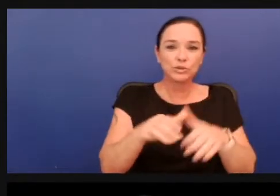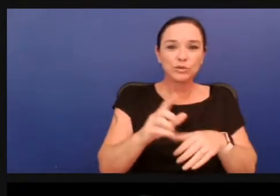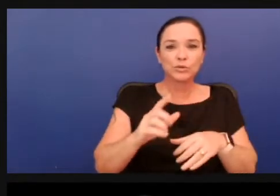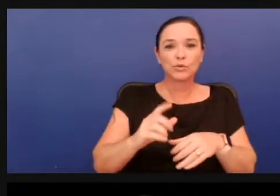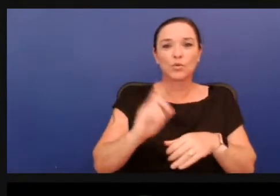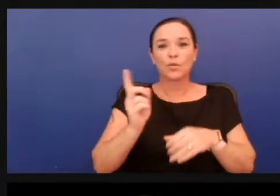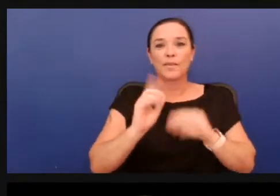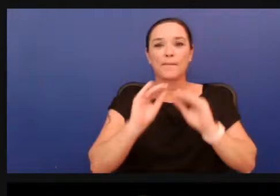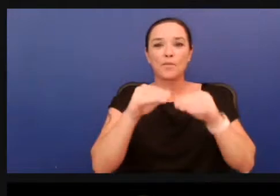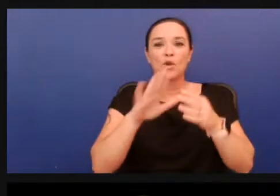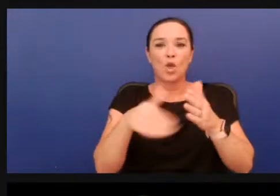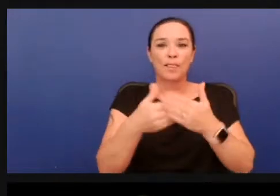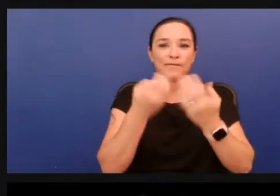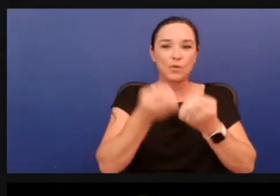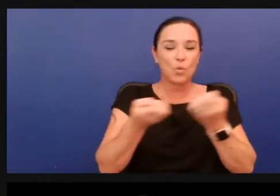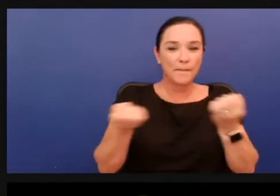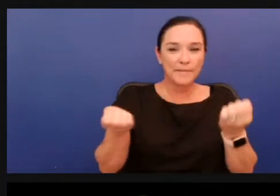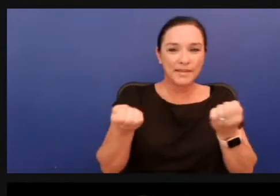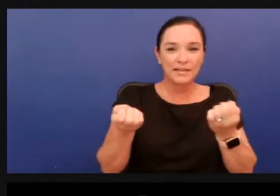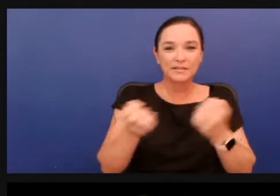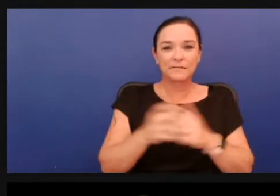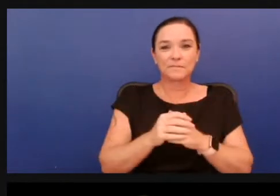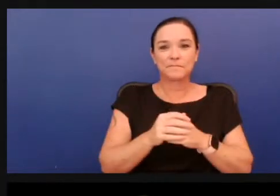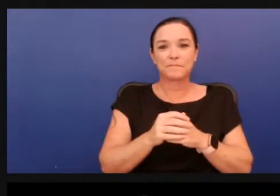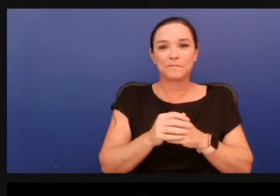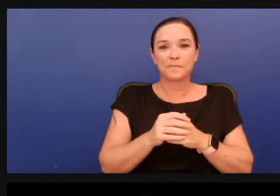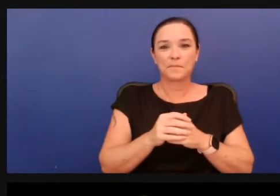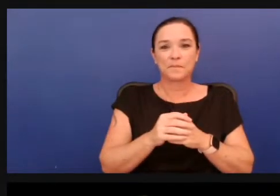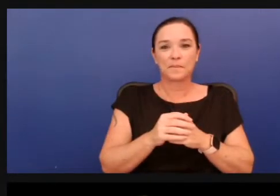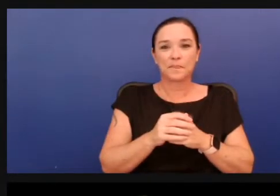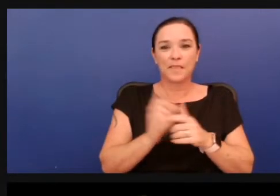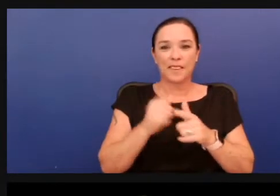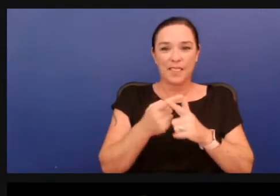equipment. Weekend goes by.